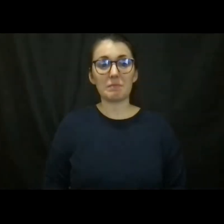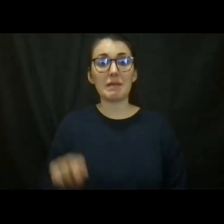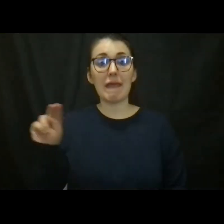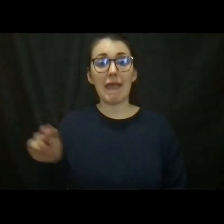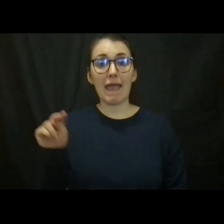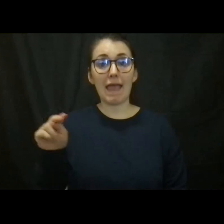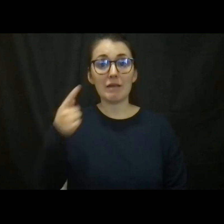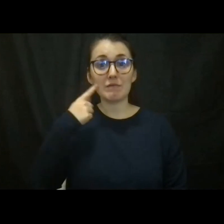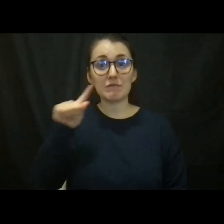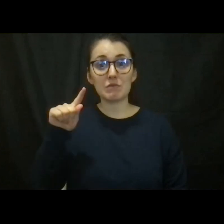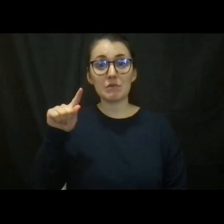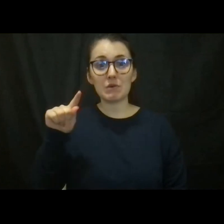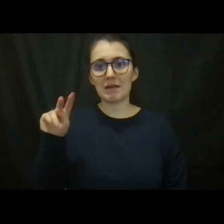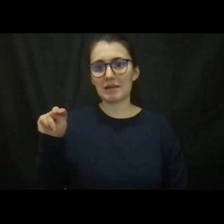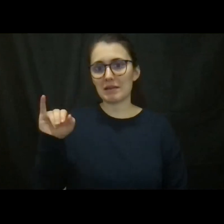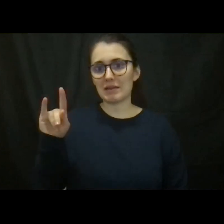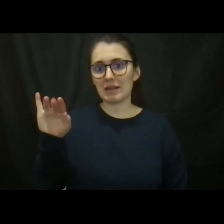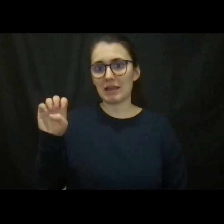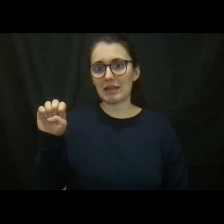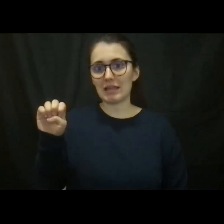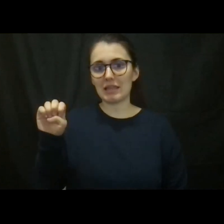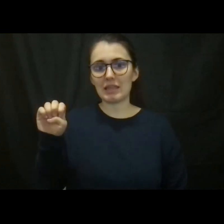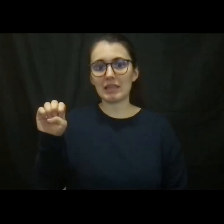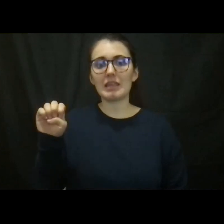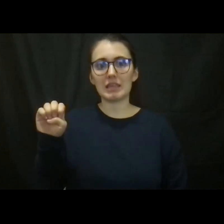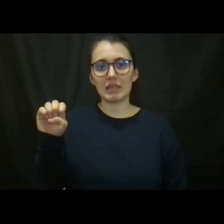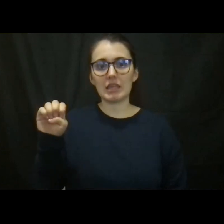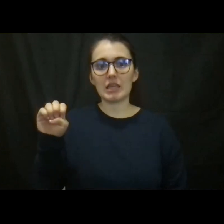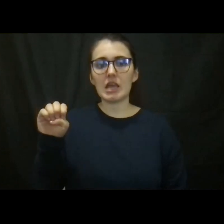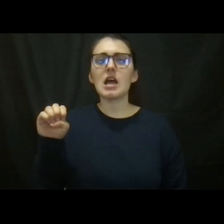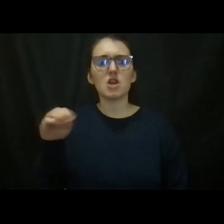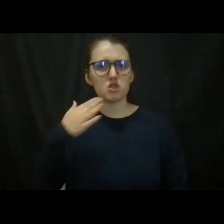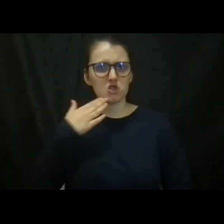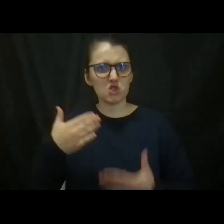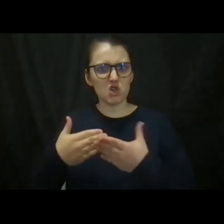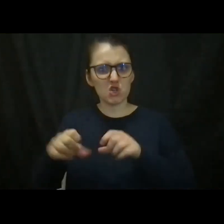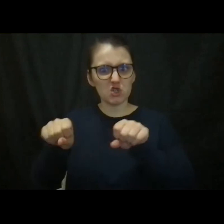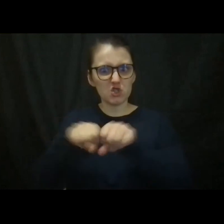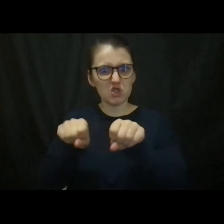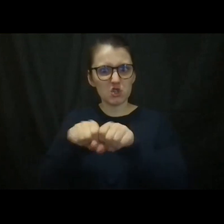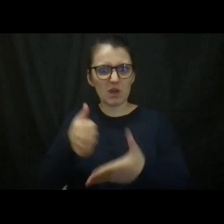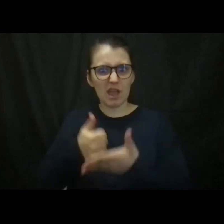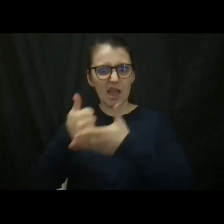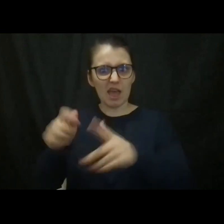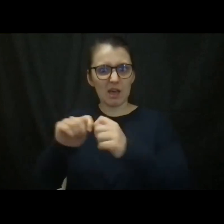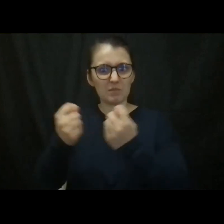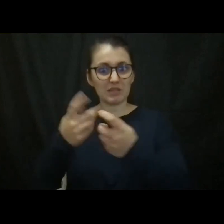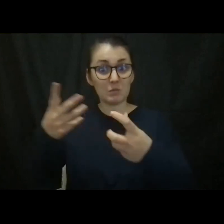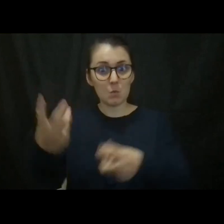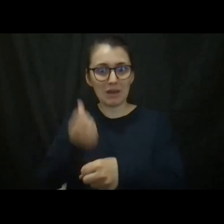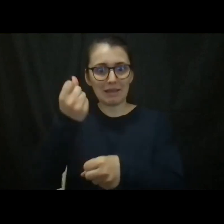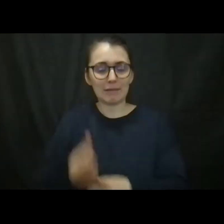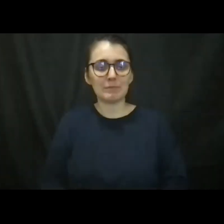N is for Nike, one coach's dream about a better shoe to help his team. And